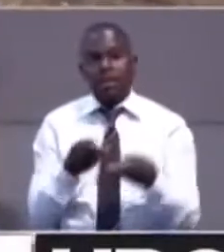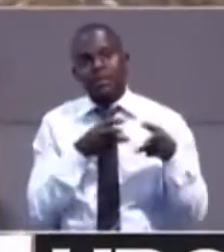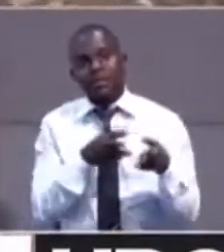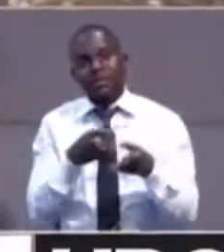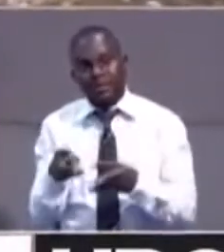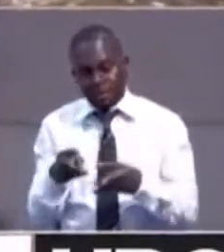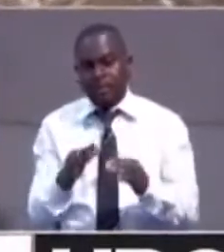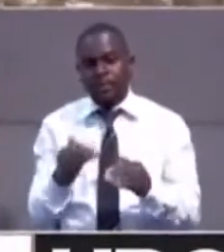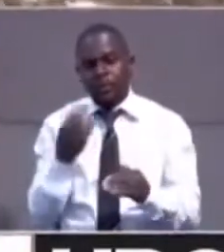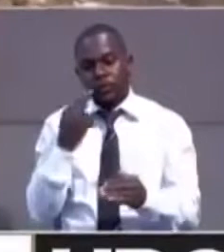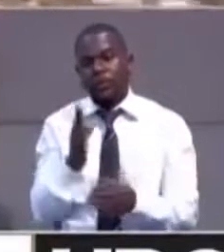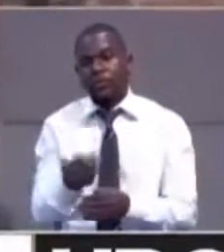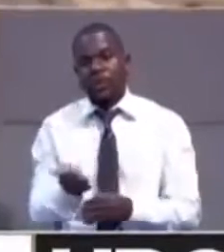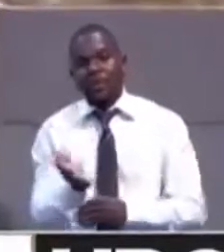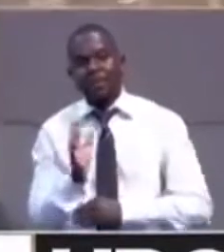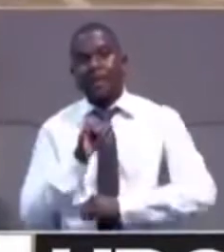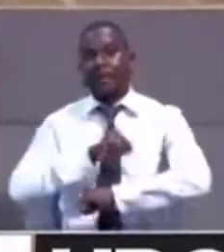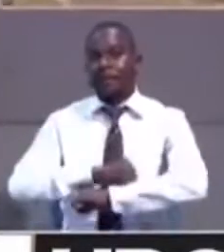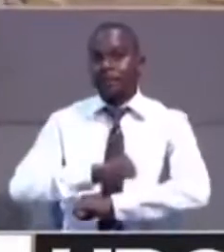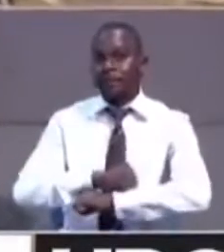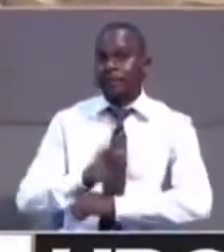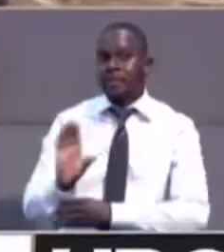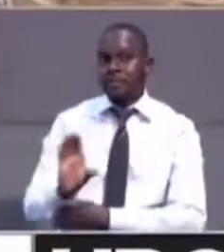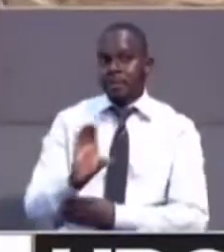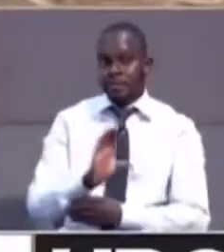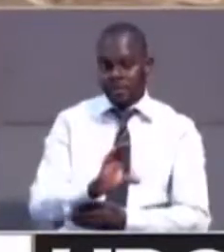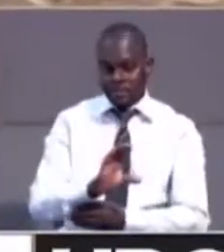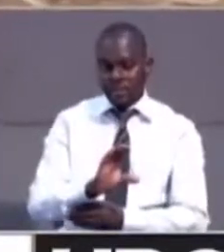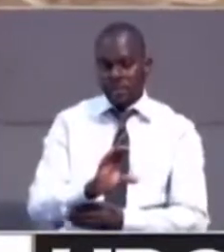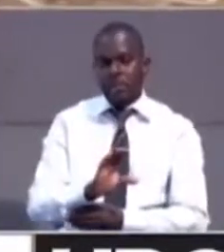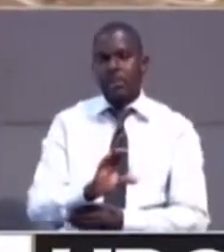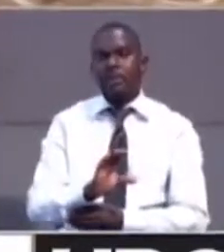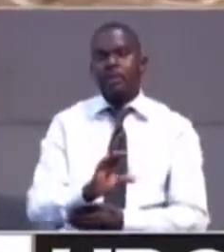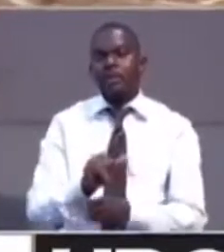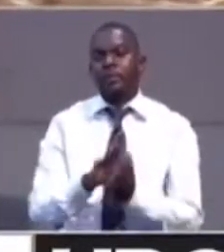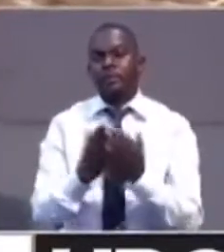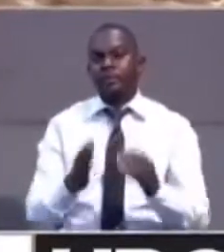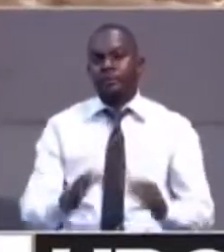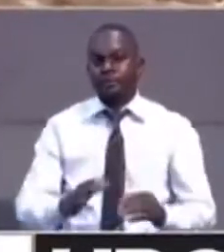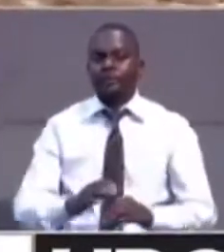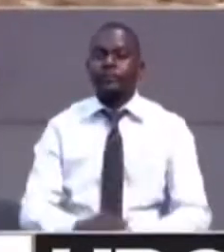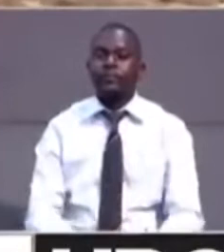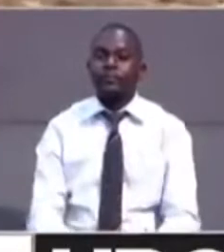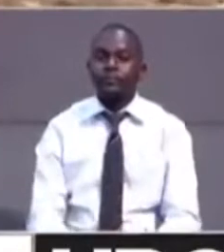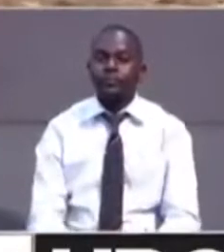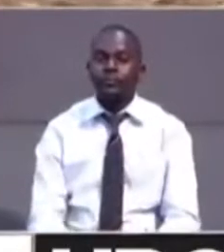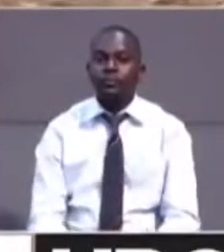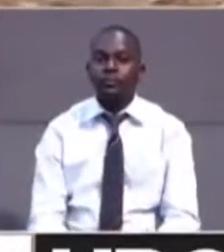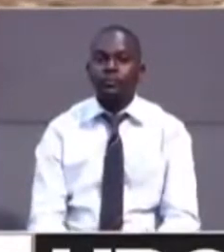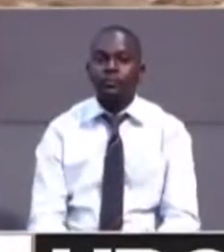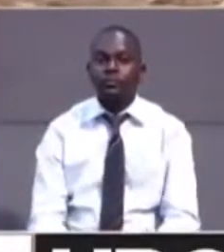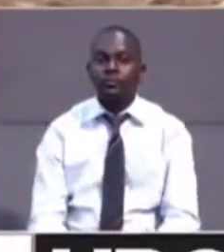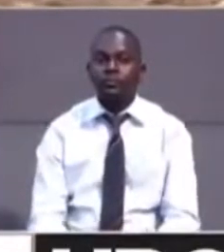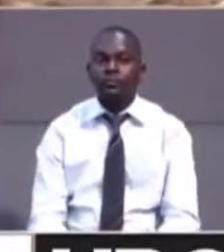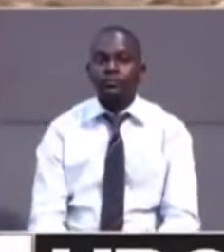place enabling mechanisms to enable children go back to school with funding of remand homes. Sudat Kaye,